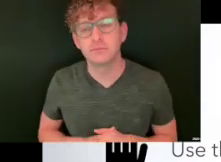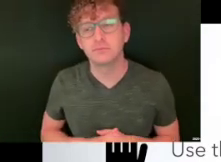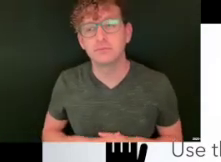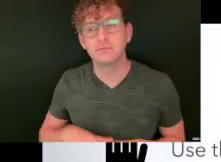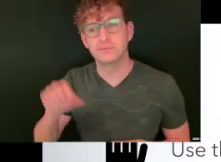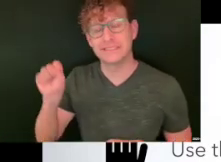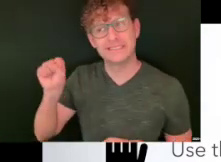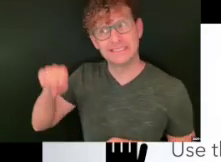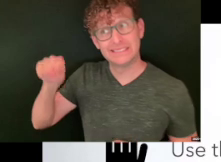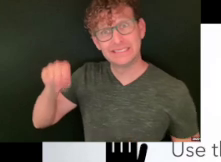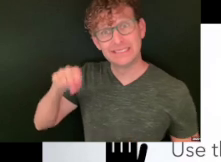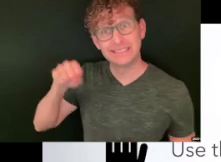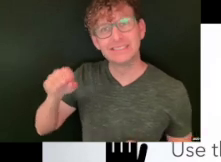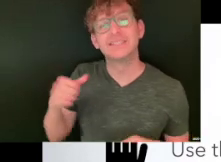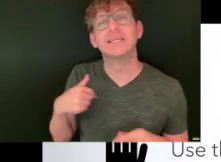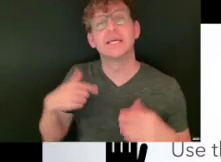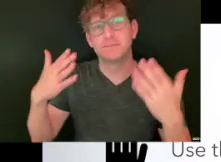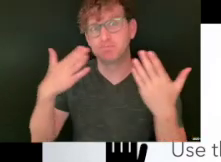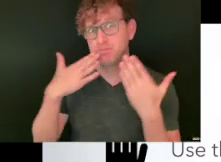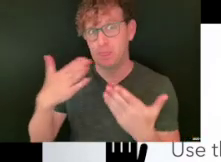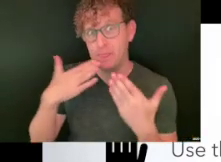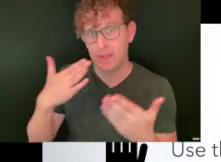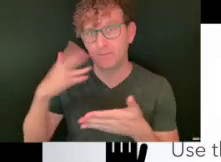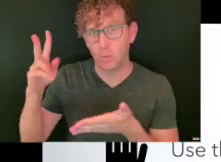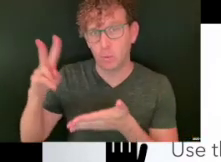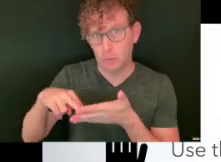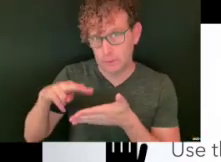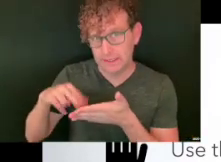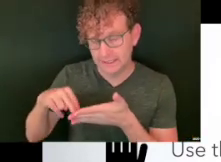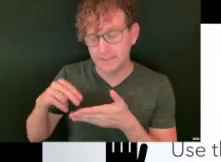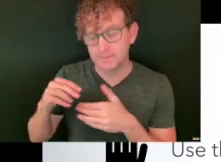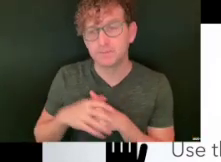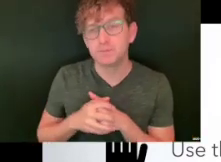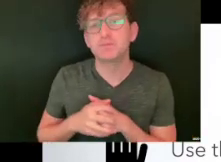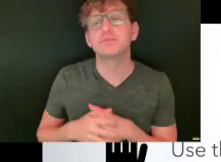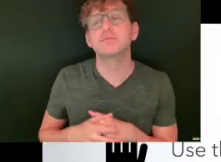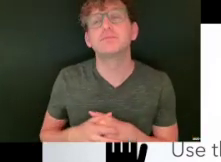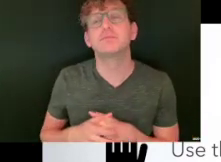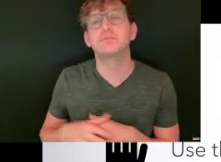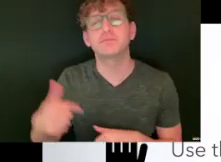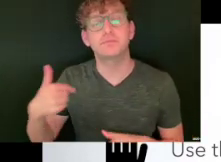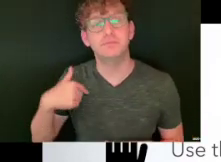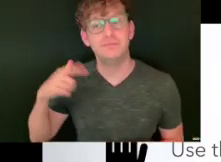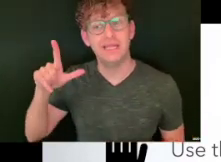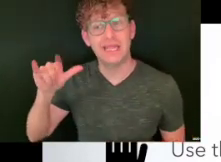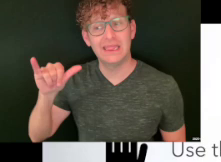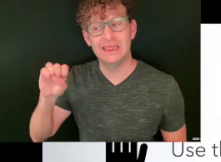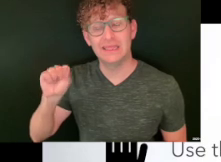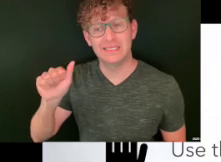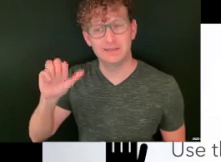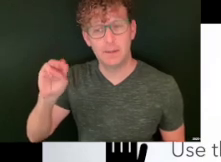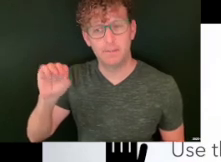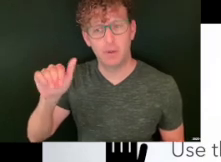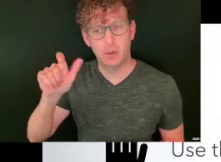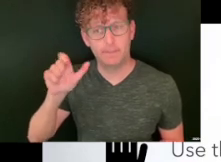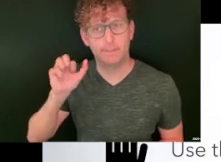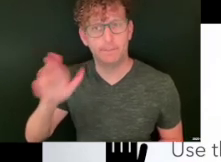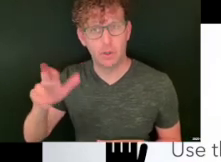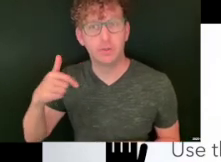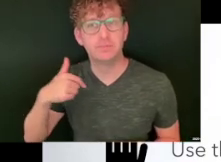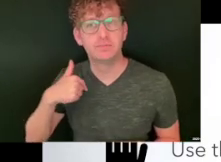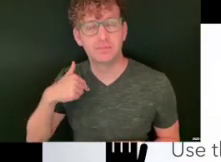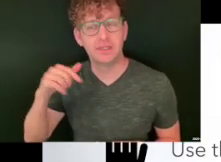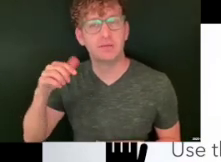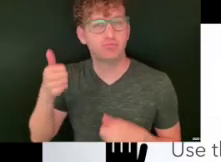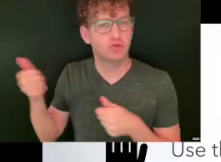across other community programs. And so we have a big team that will be assembling to review the applications